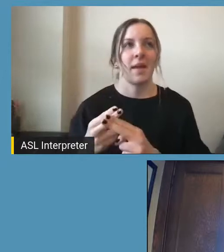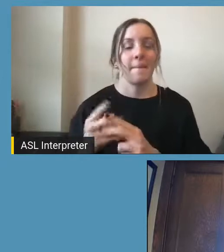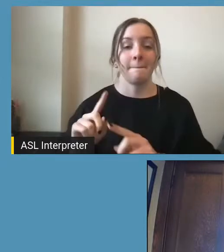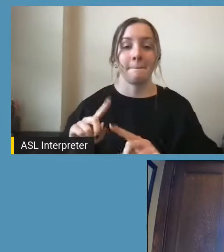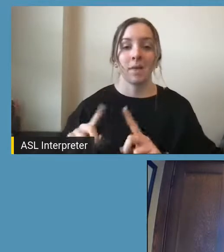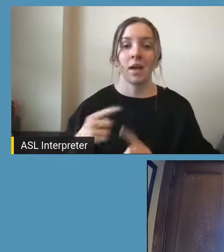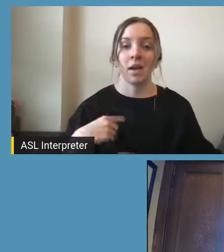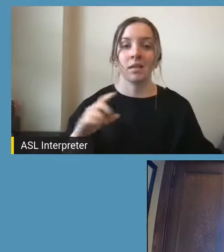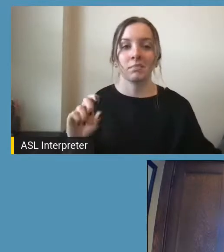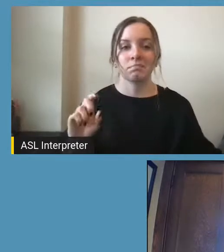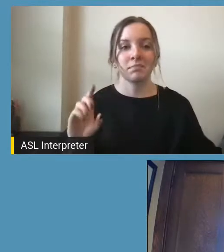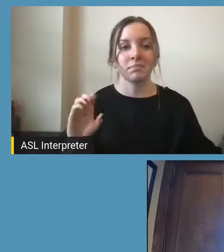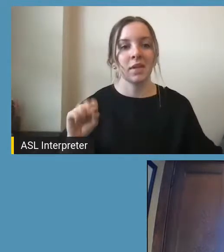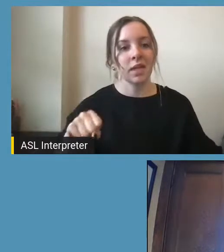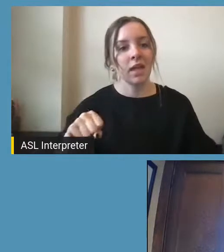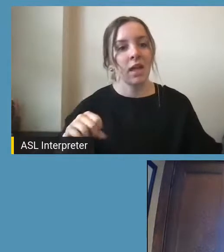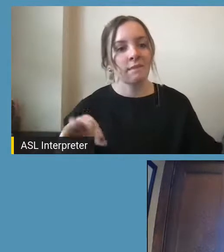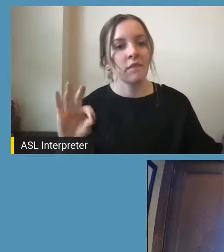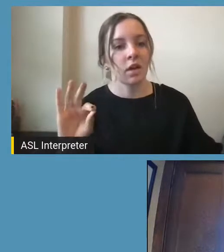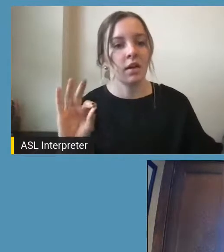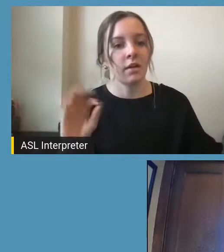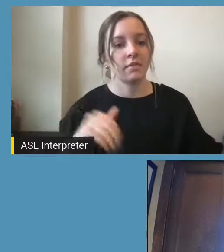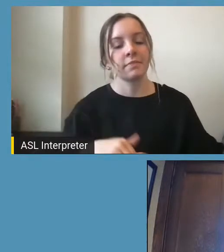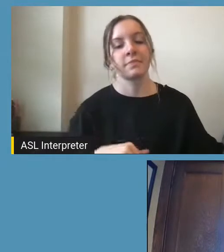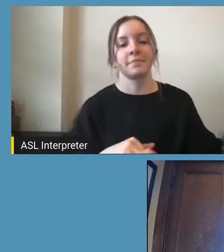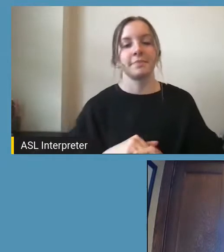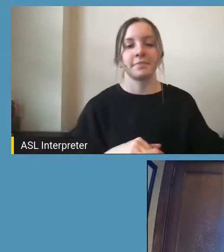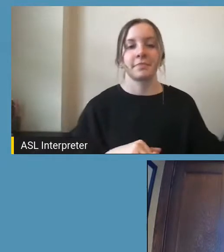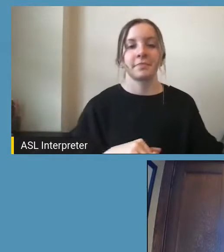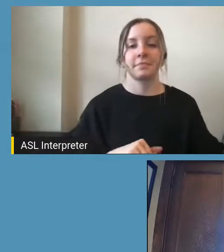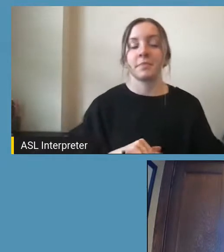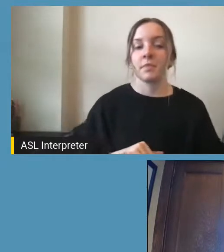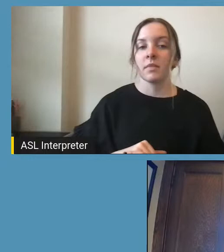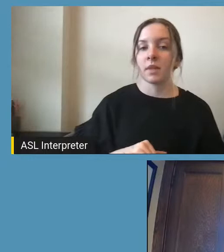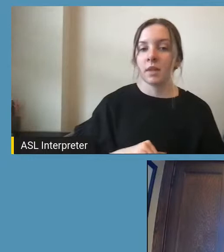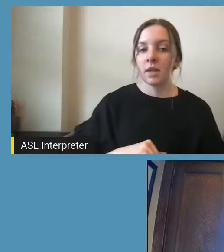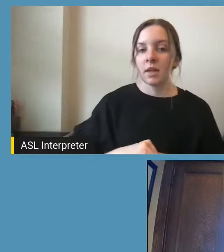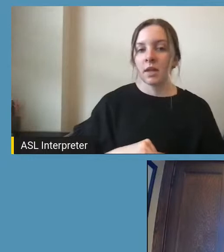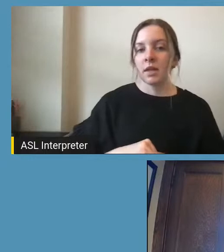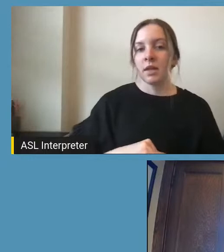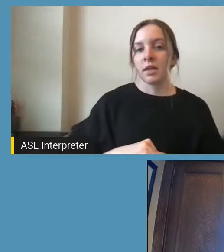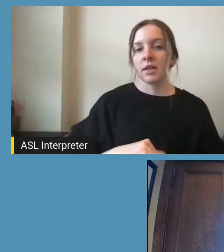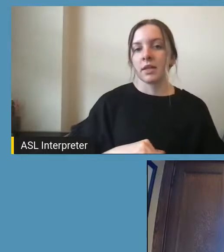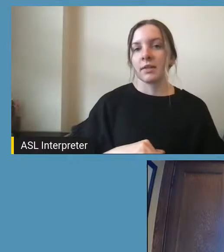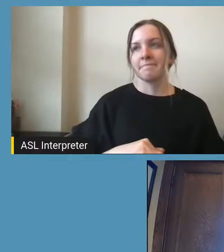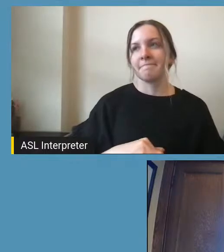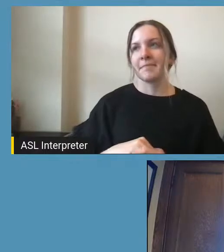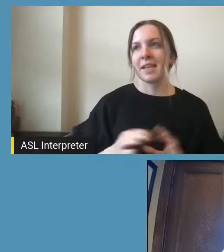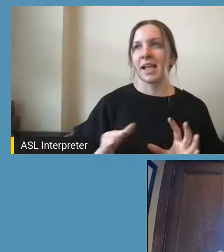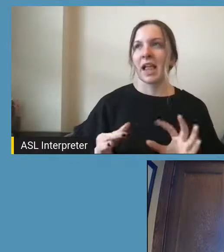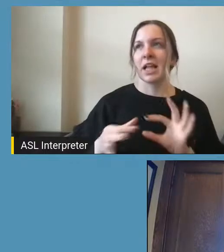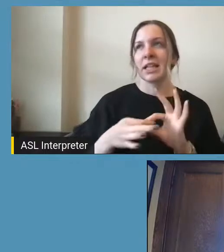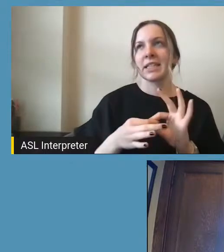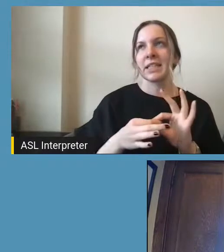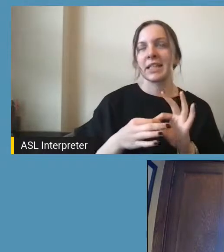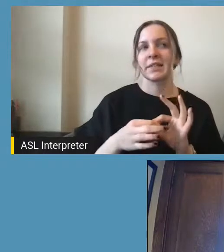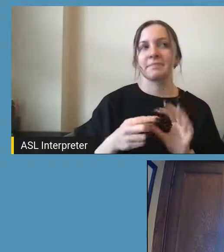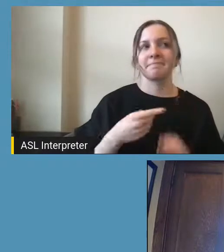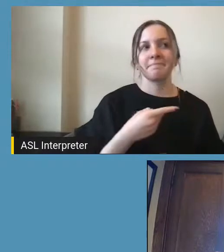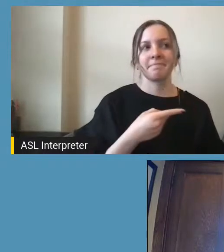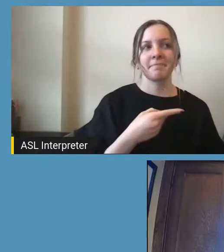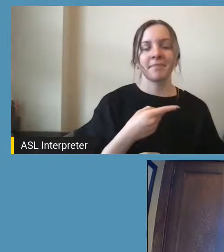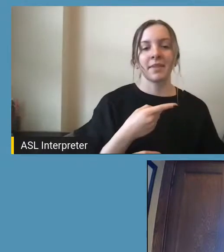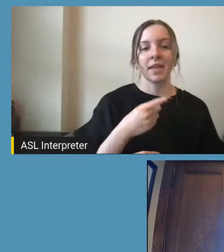What do you see are the links between sort of historical archaeological data that we might be